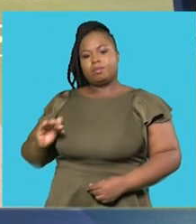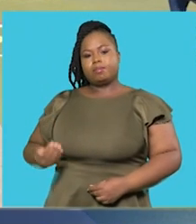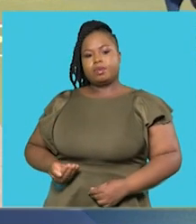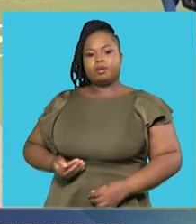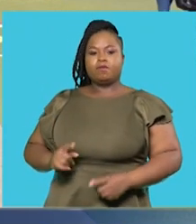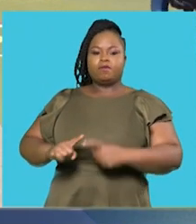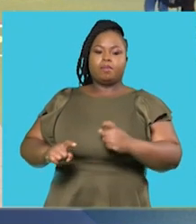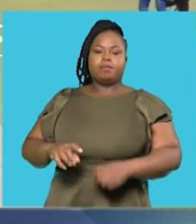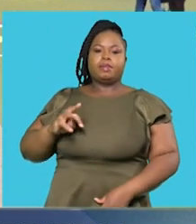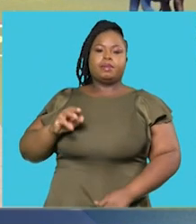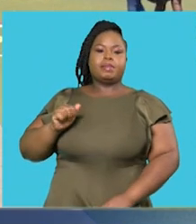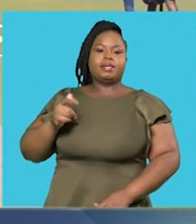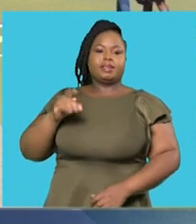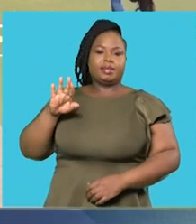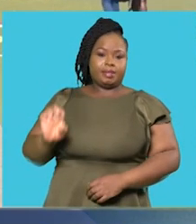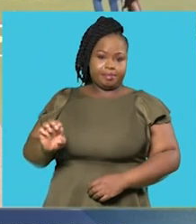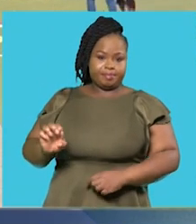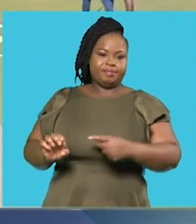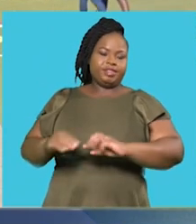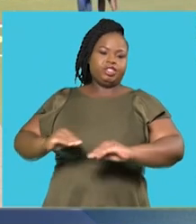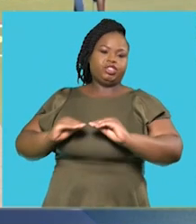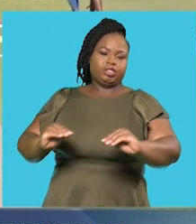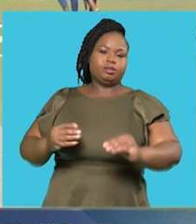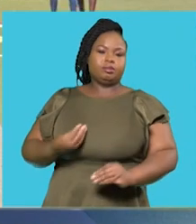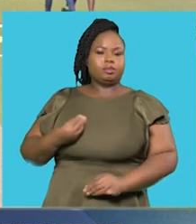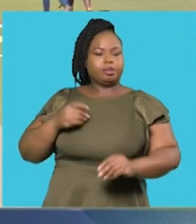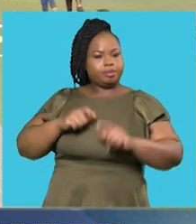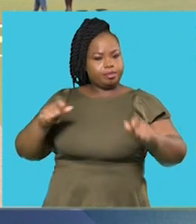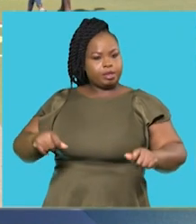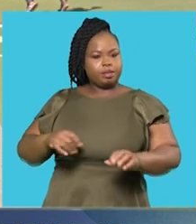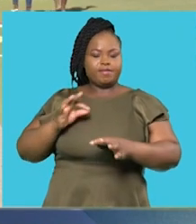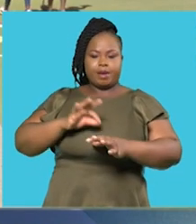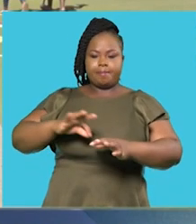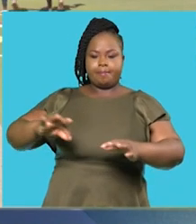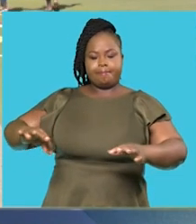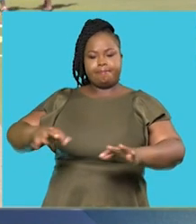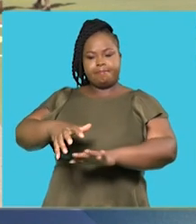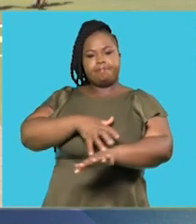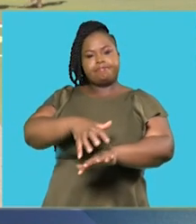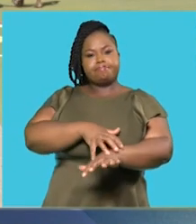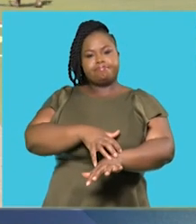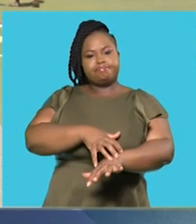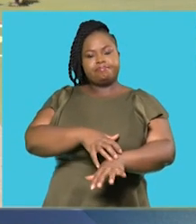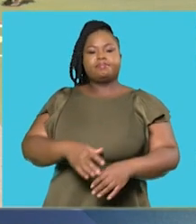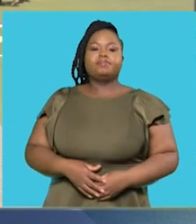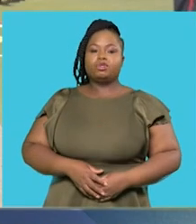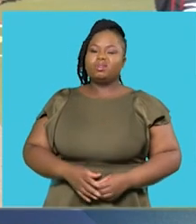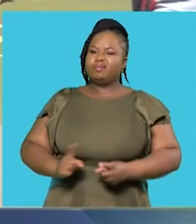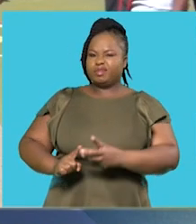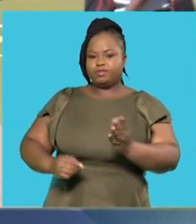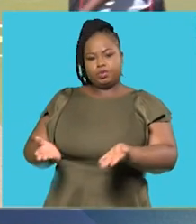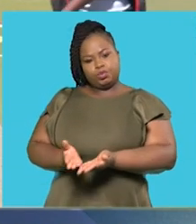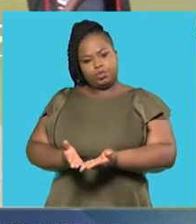from Charlotte Mannya-Maxeke, who teaches young people how to grow their own crops at schools, different